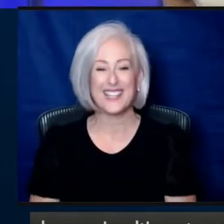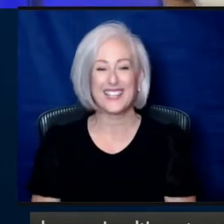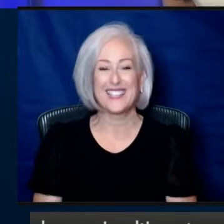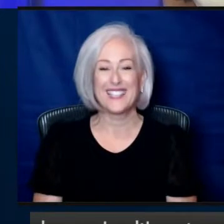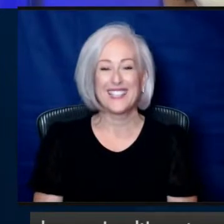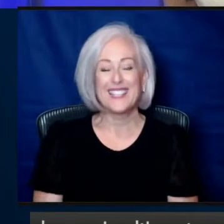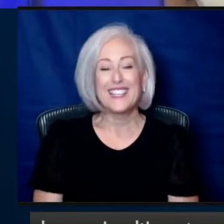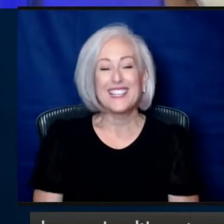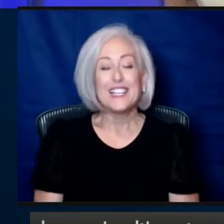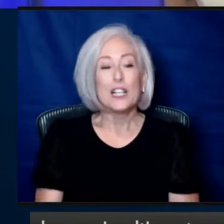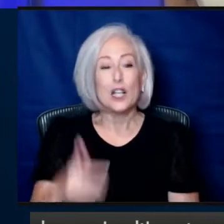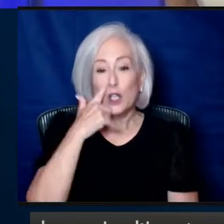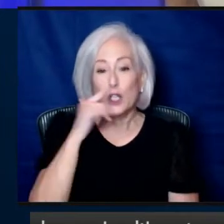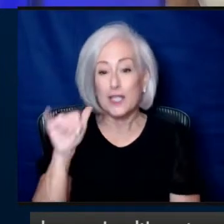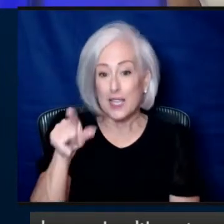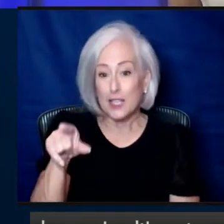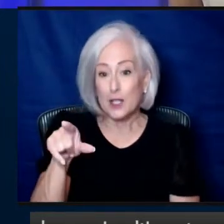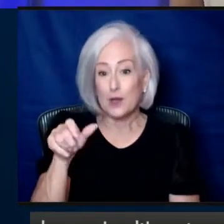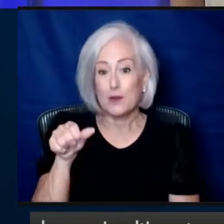Looks like you might be on mute.